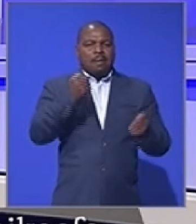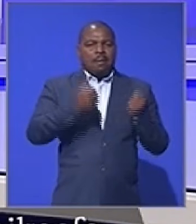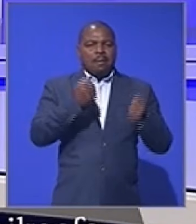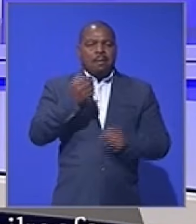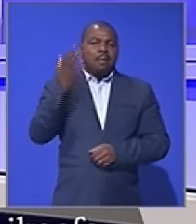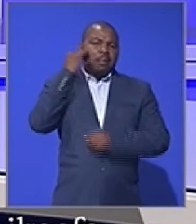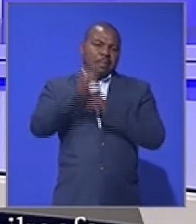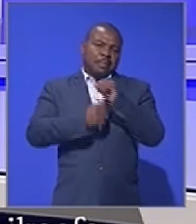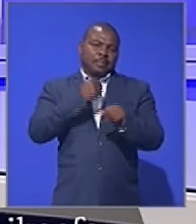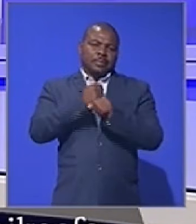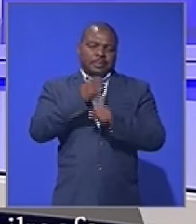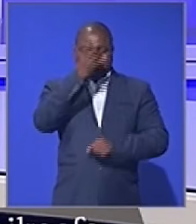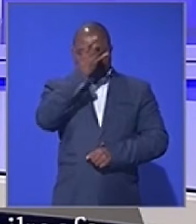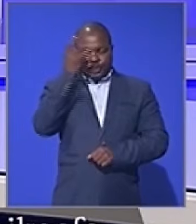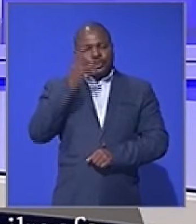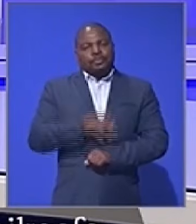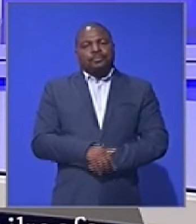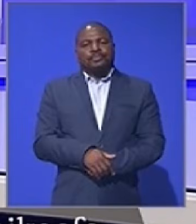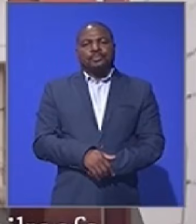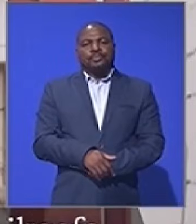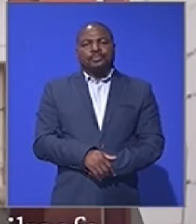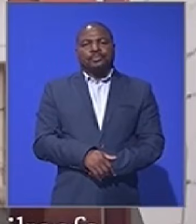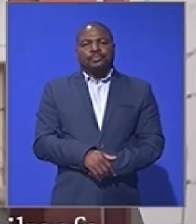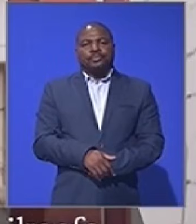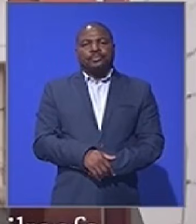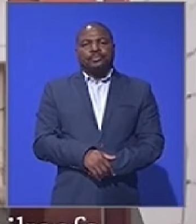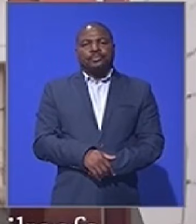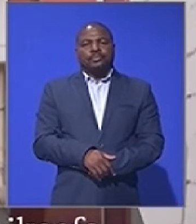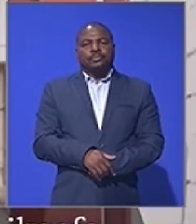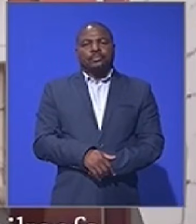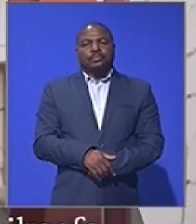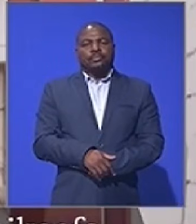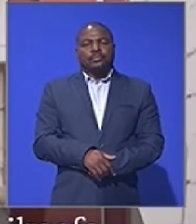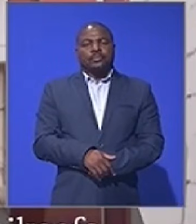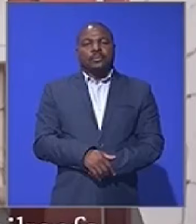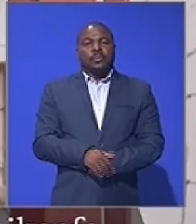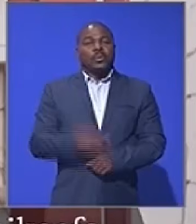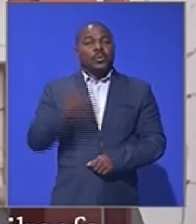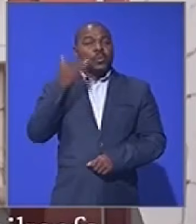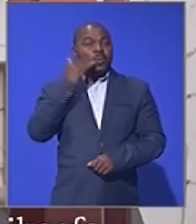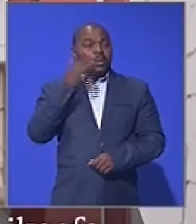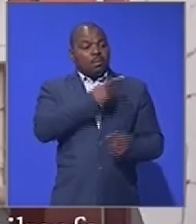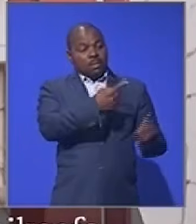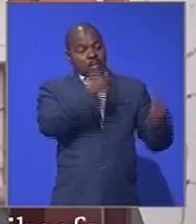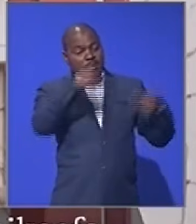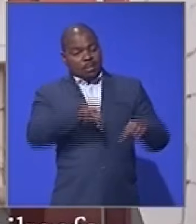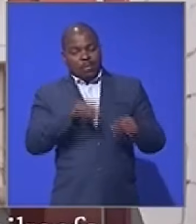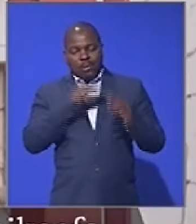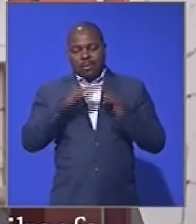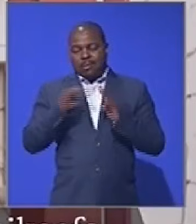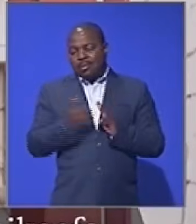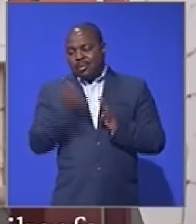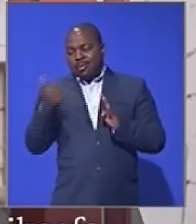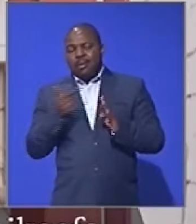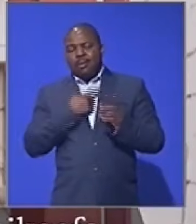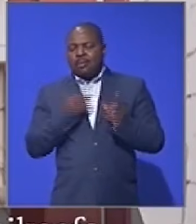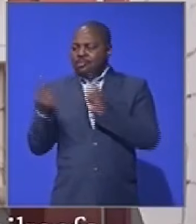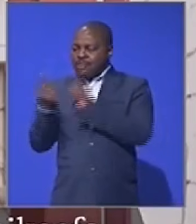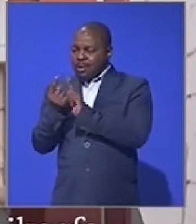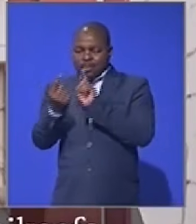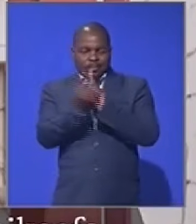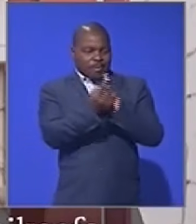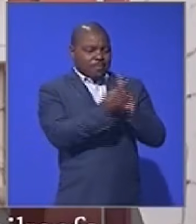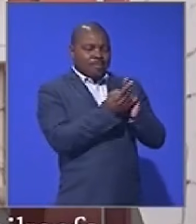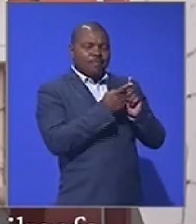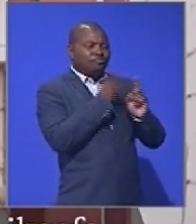Moranang ngwagola. Hana tlile re le baagi le baagisane ana kgona go kopana le rona re kgona go